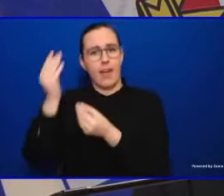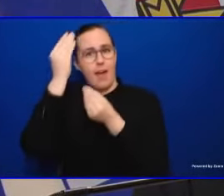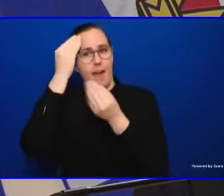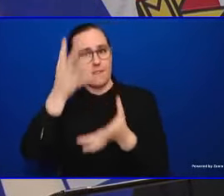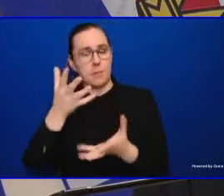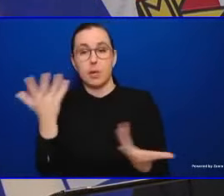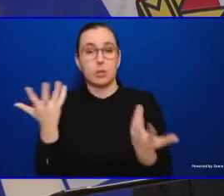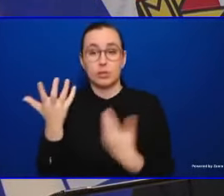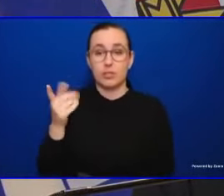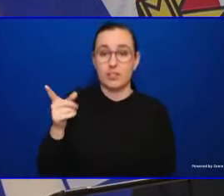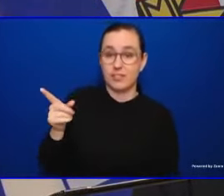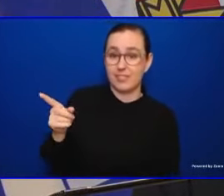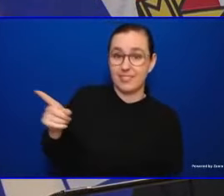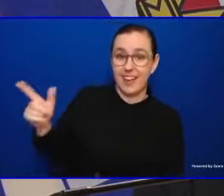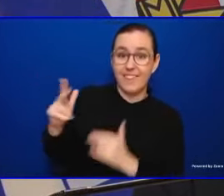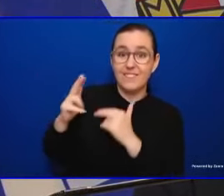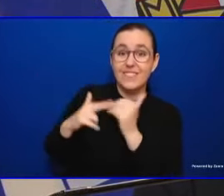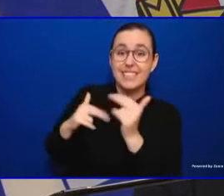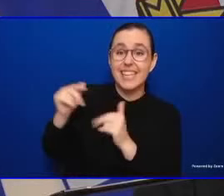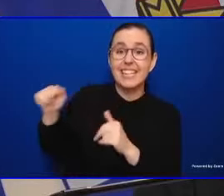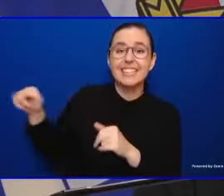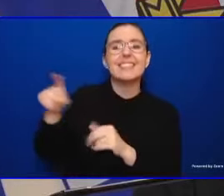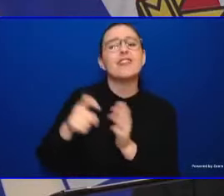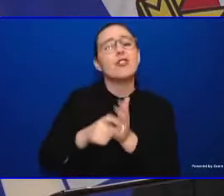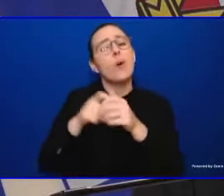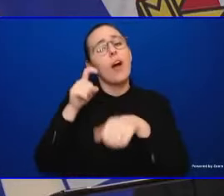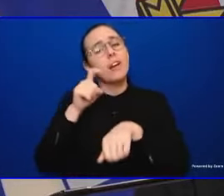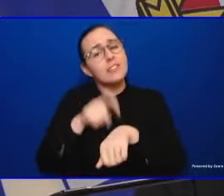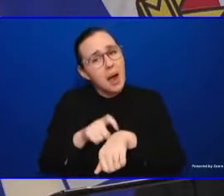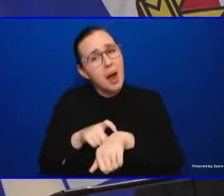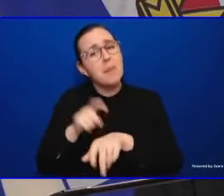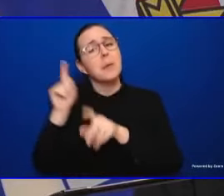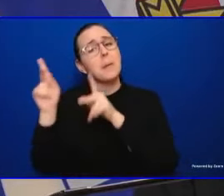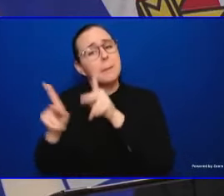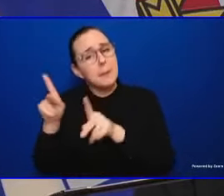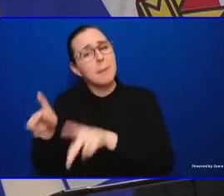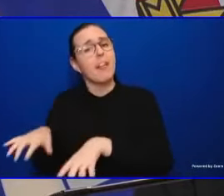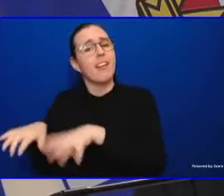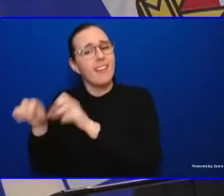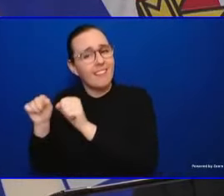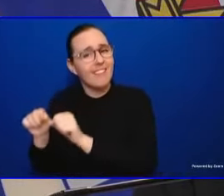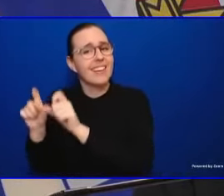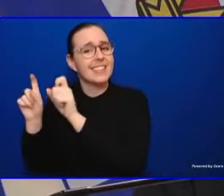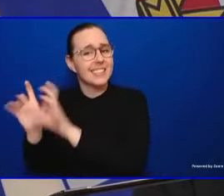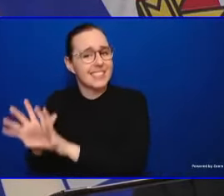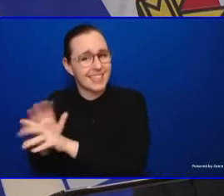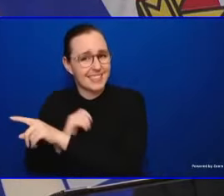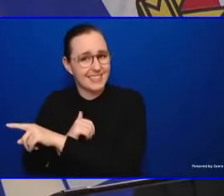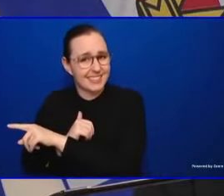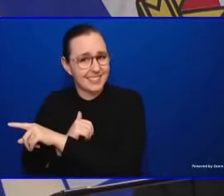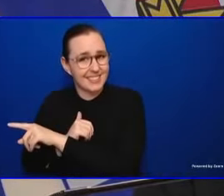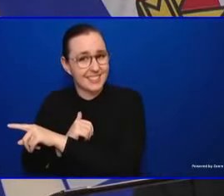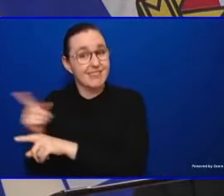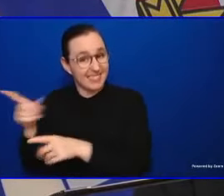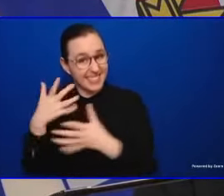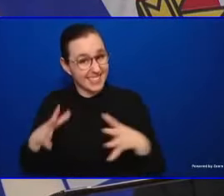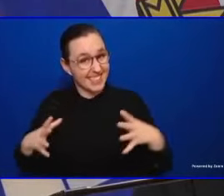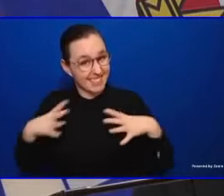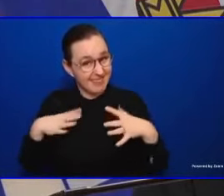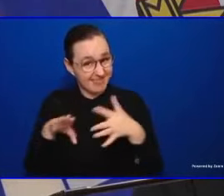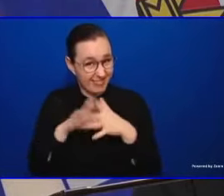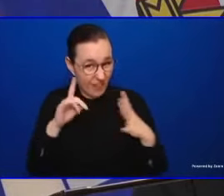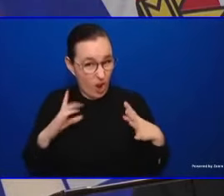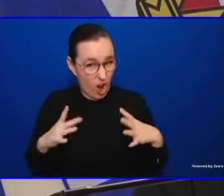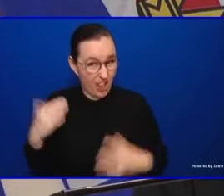the type of testing, and they those people needed a break over the holidays, so they spent time with their families, and we